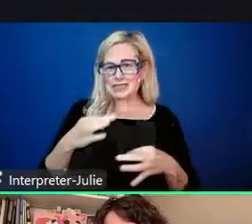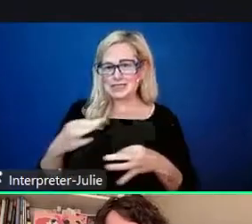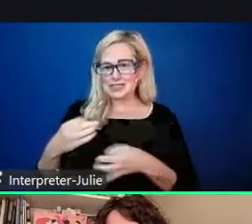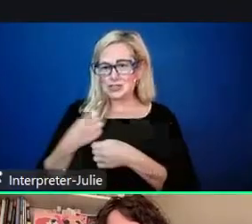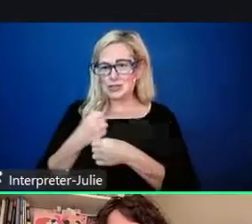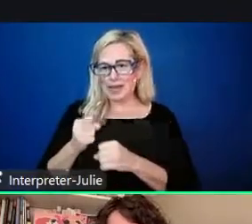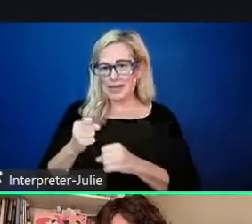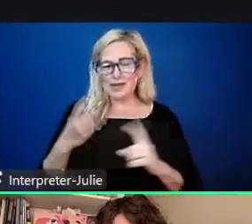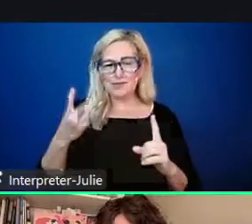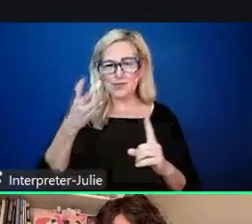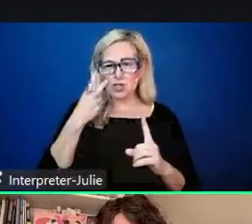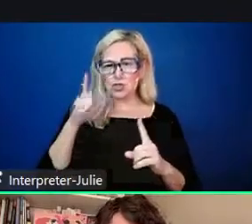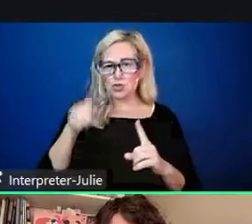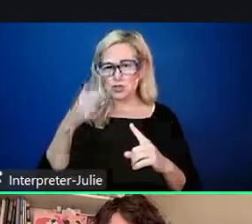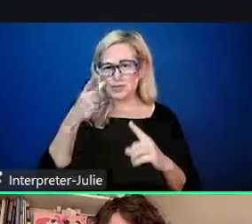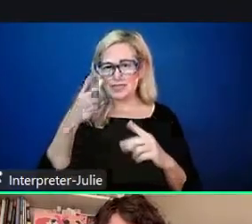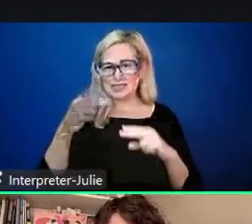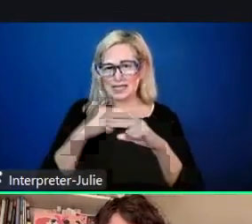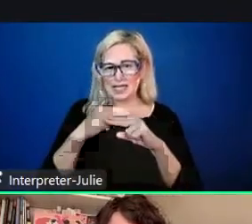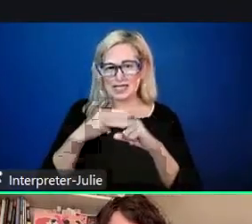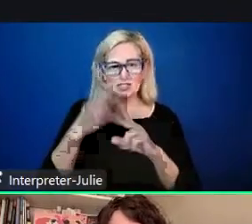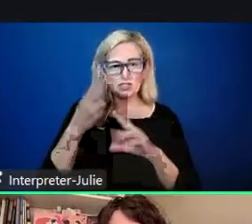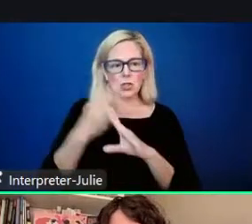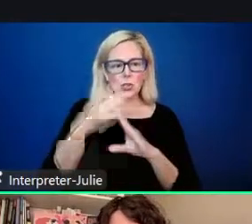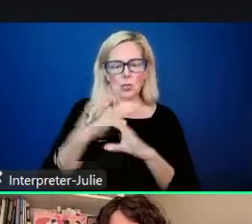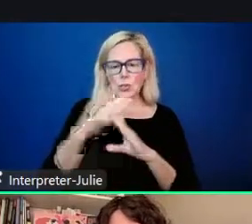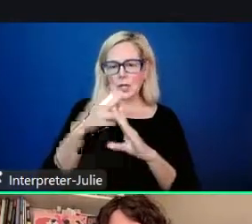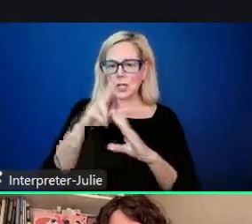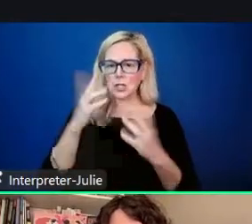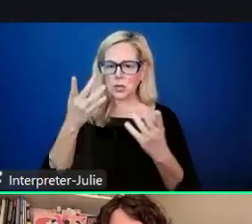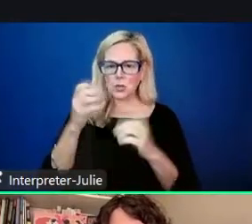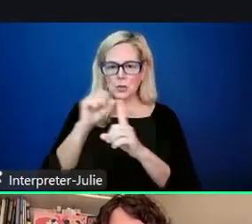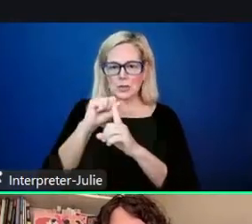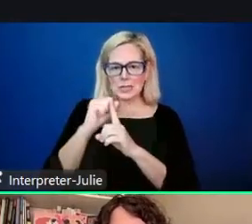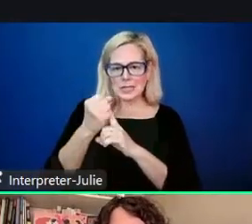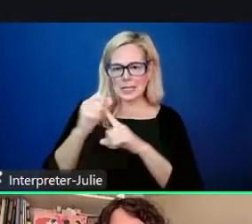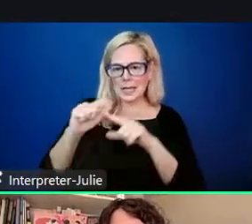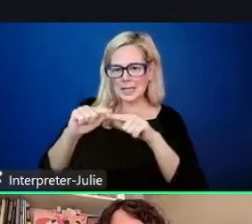screen. We used a case-based study of medical trainees and physicians.